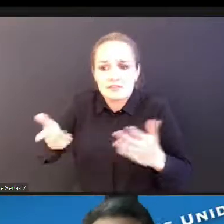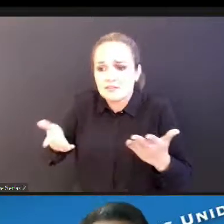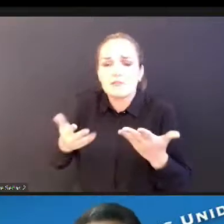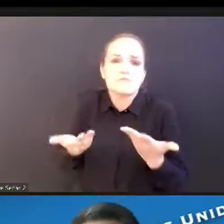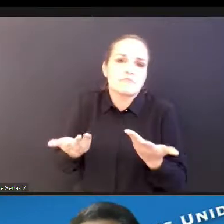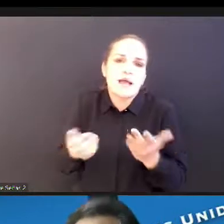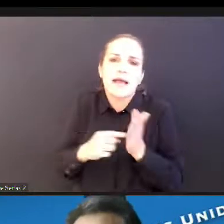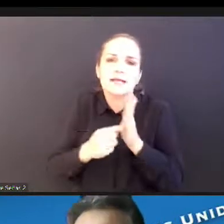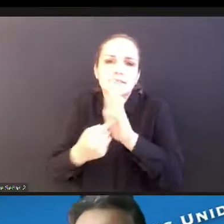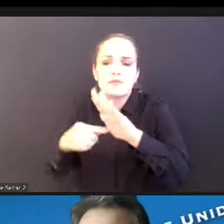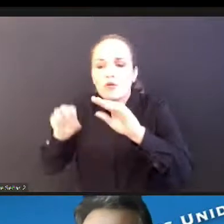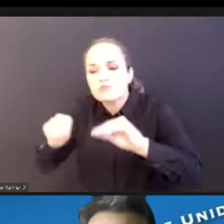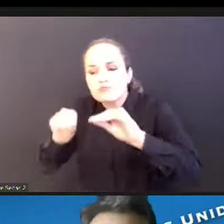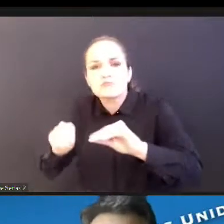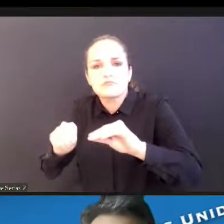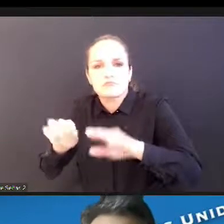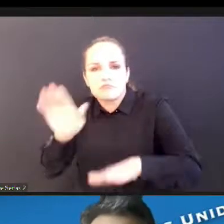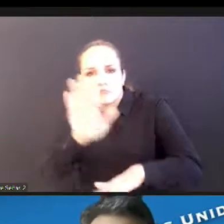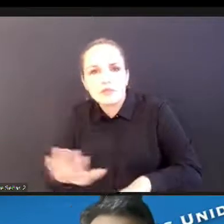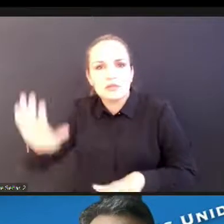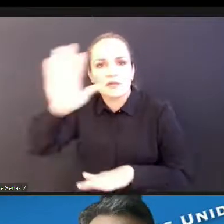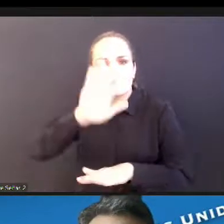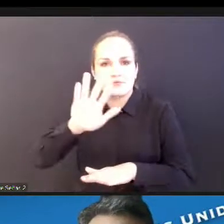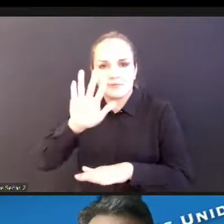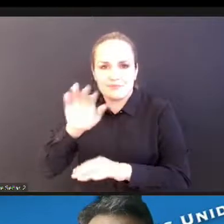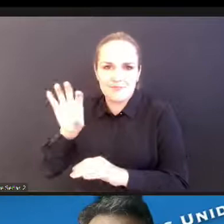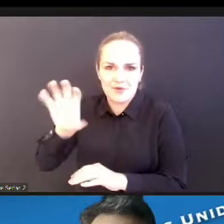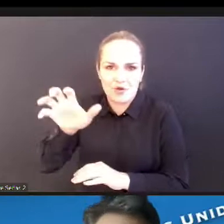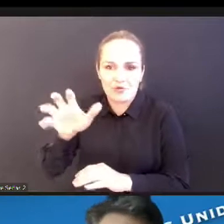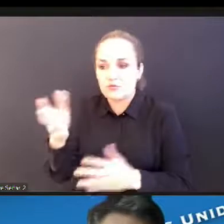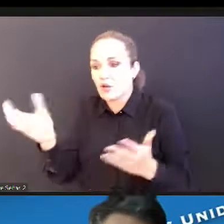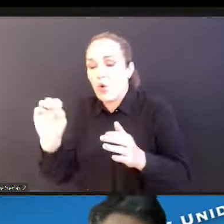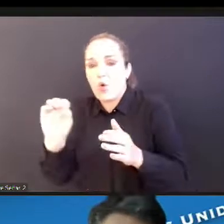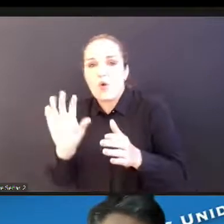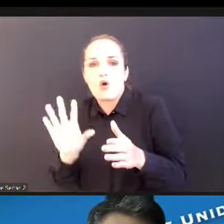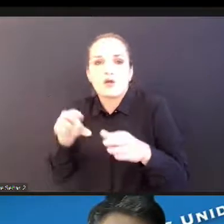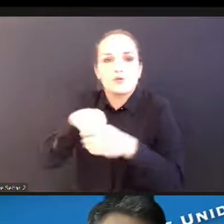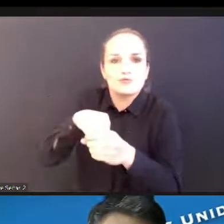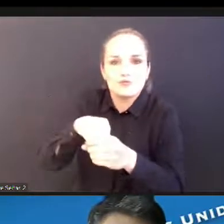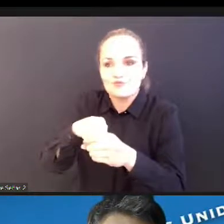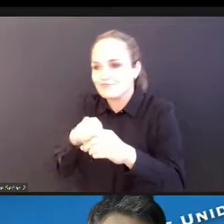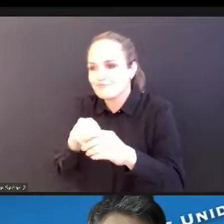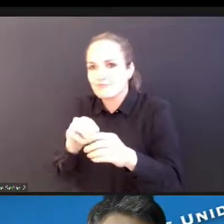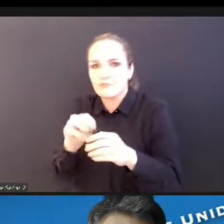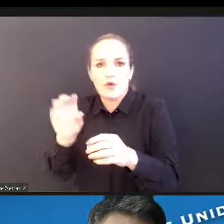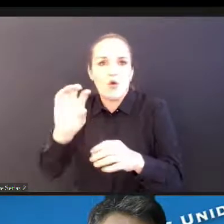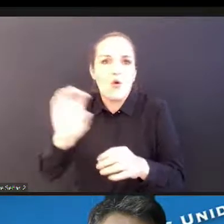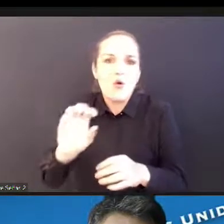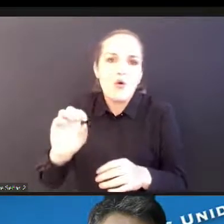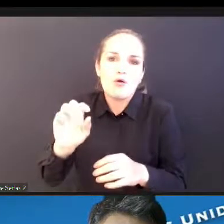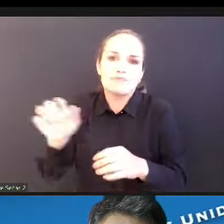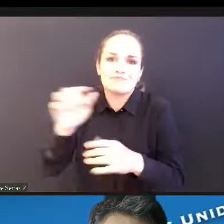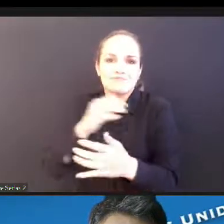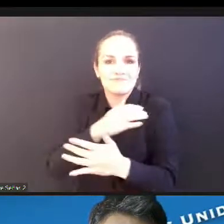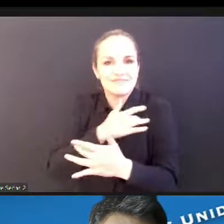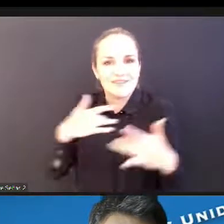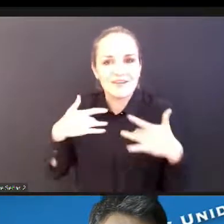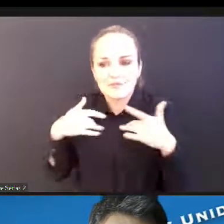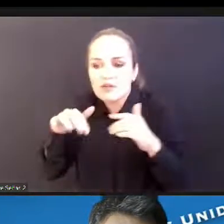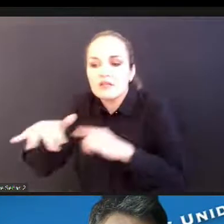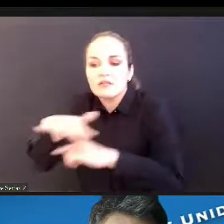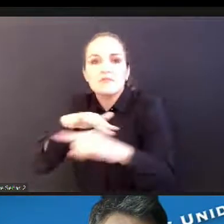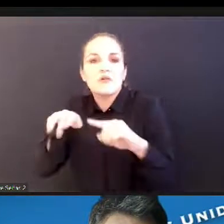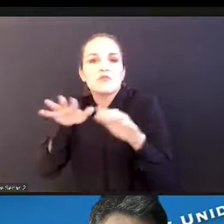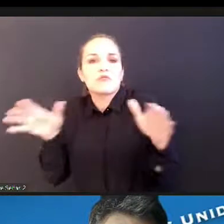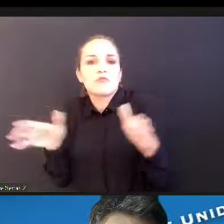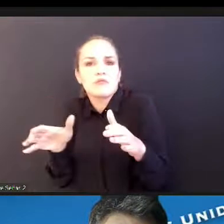financial inclusion solutions, and so on. So you need to create that environment that the rest of the economy is in a position.